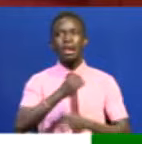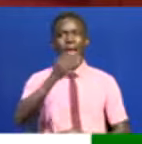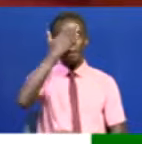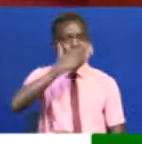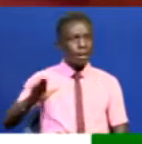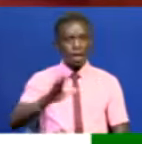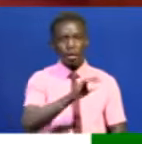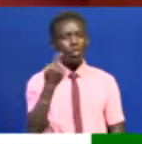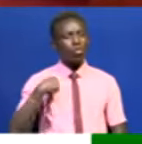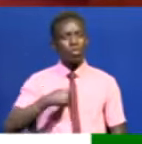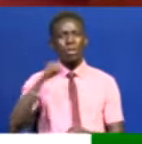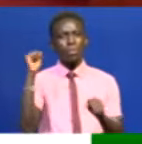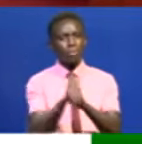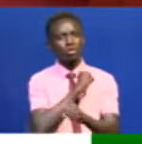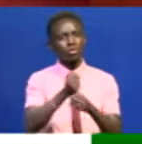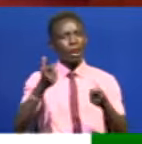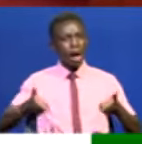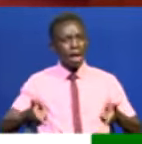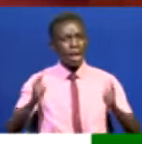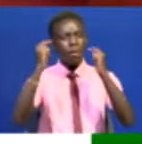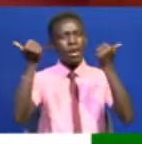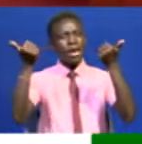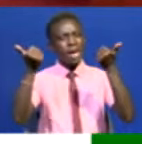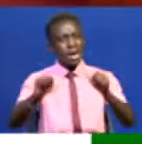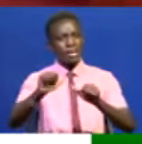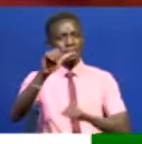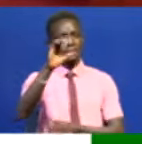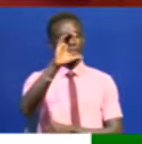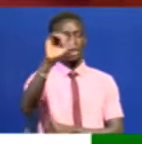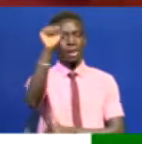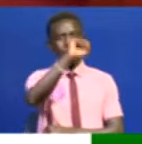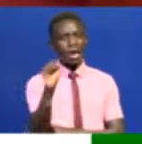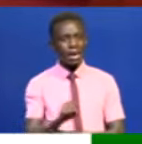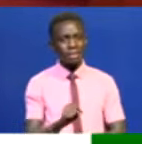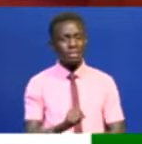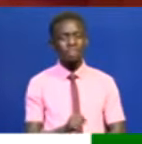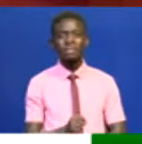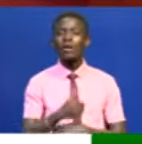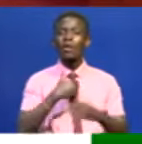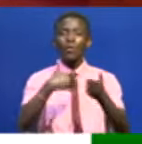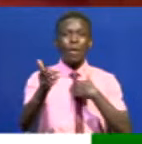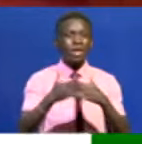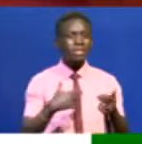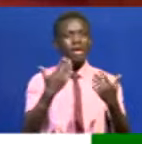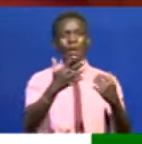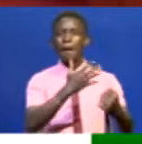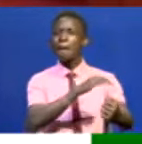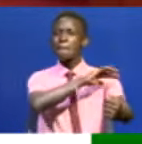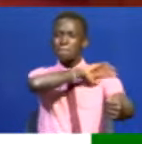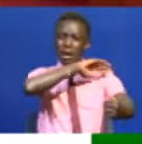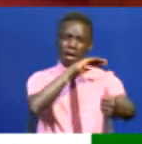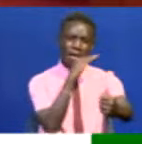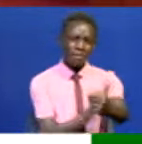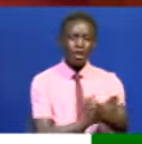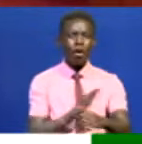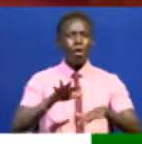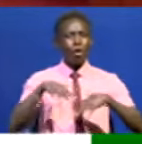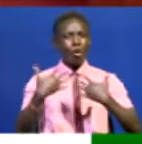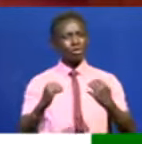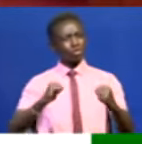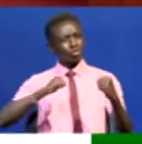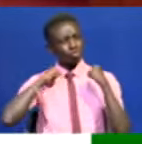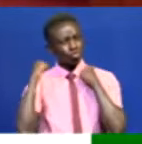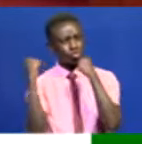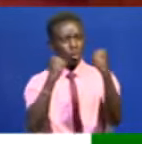any cabinet secretary, however powerful you think you are, however mighty you may